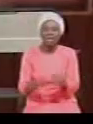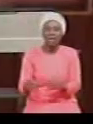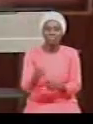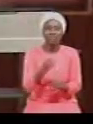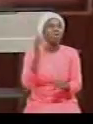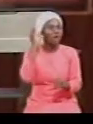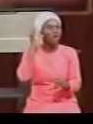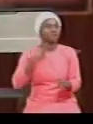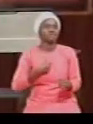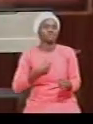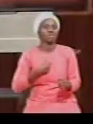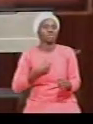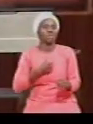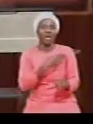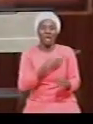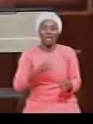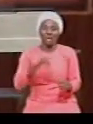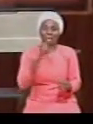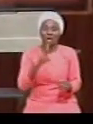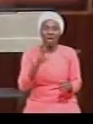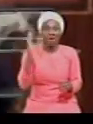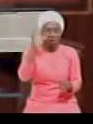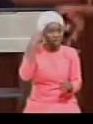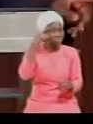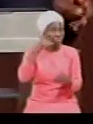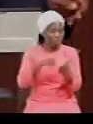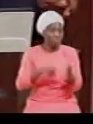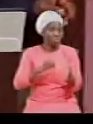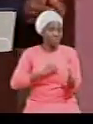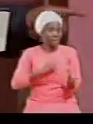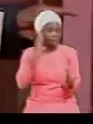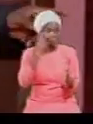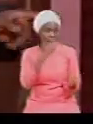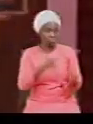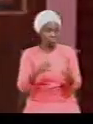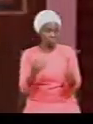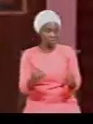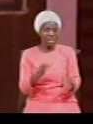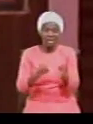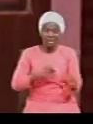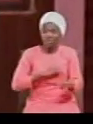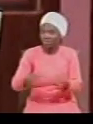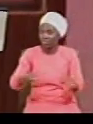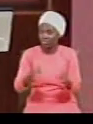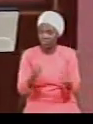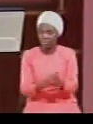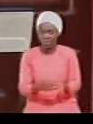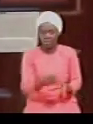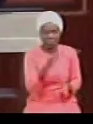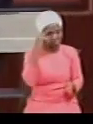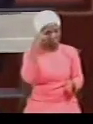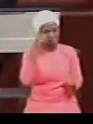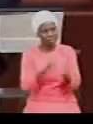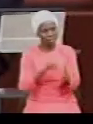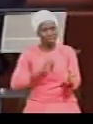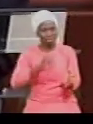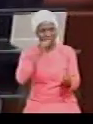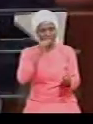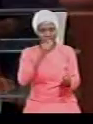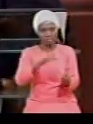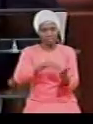me, and they are watching for what I will do now. If I don't do that, they will think now I am